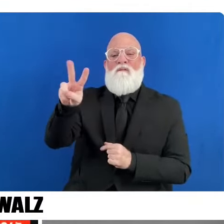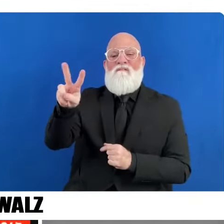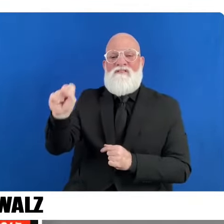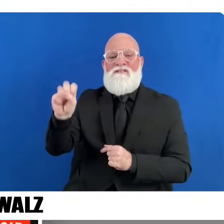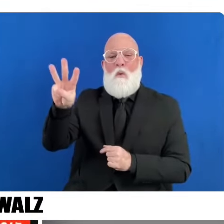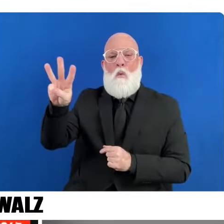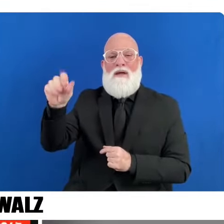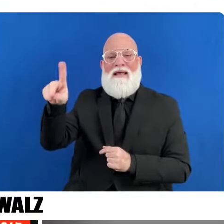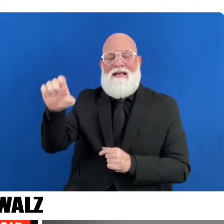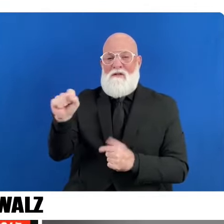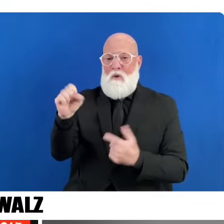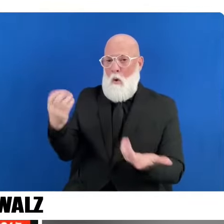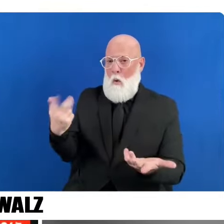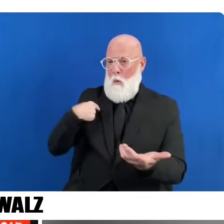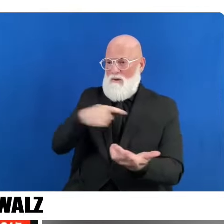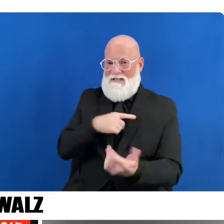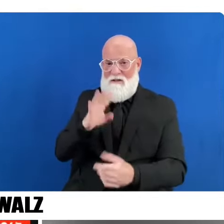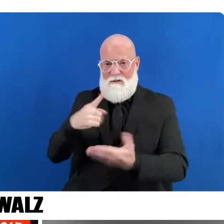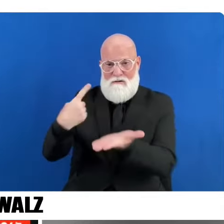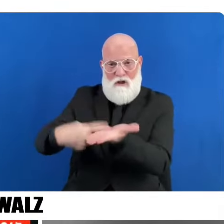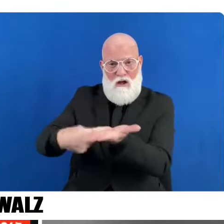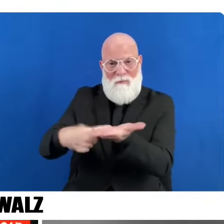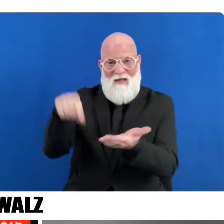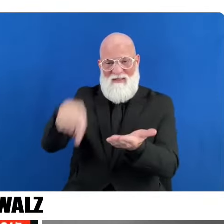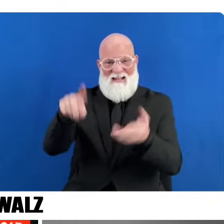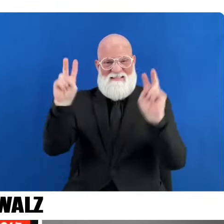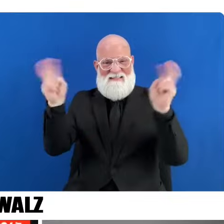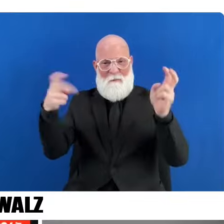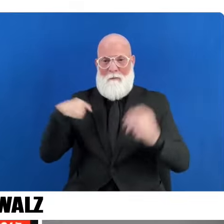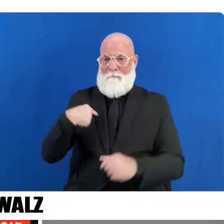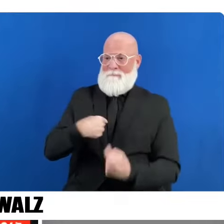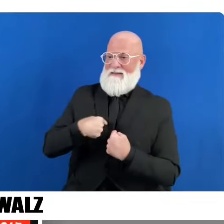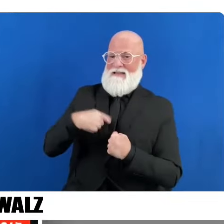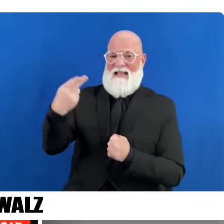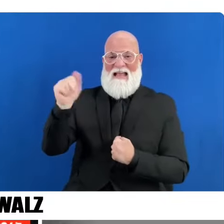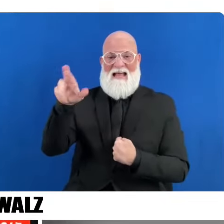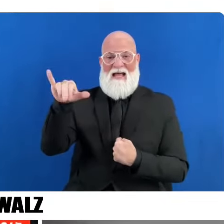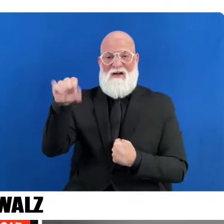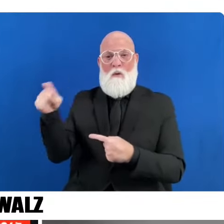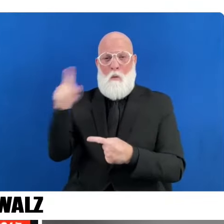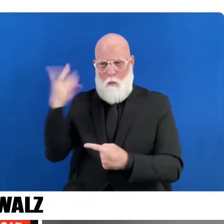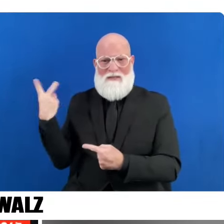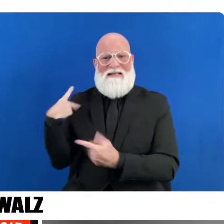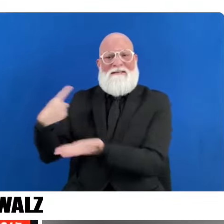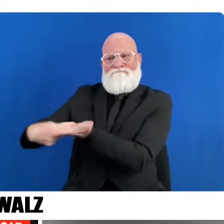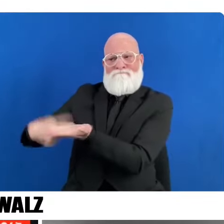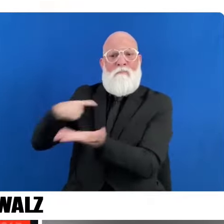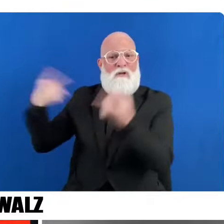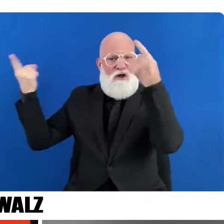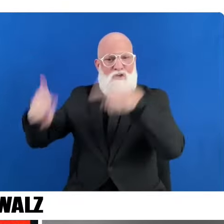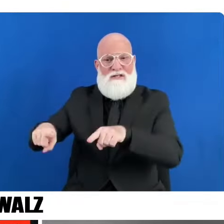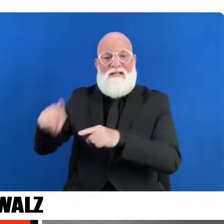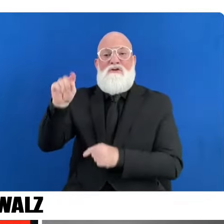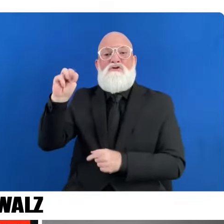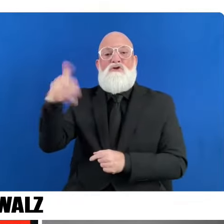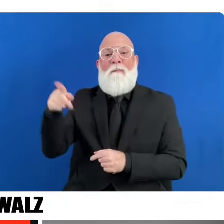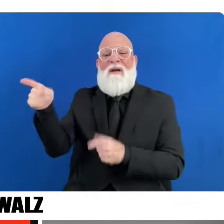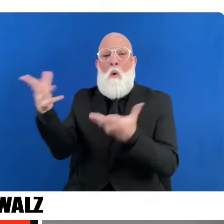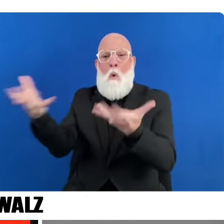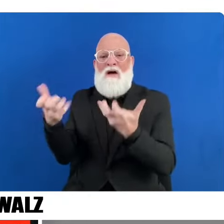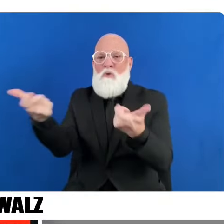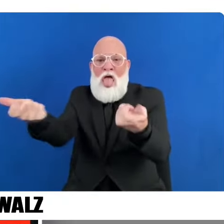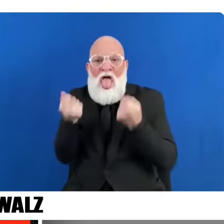talking exactly the same. Donald Trump is trying to figure out how to get the political right of this. I agree with a lot of what Senator Vance said about what's happening.